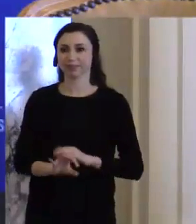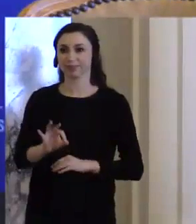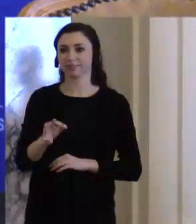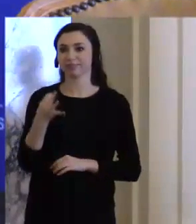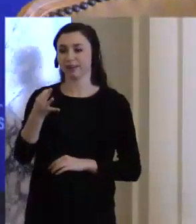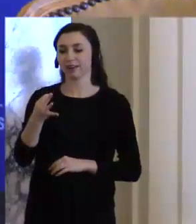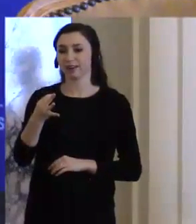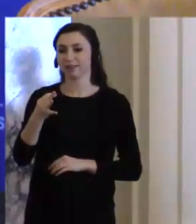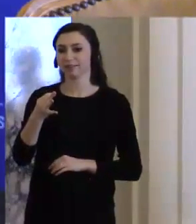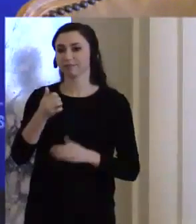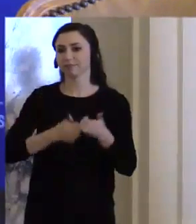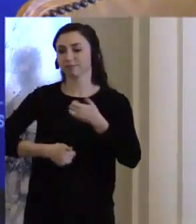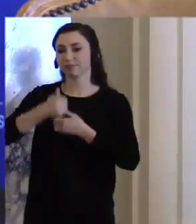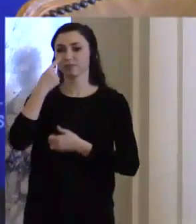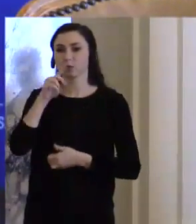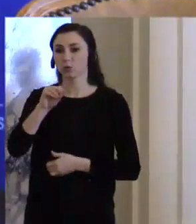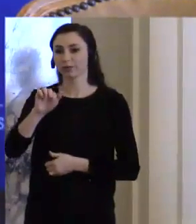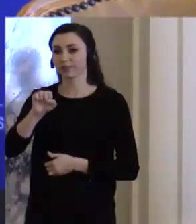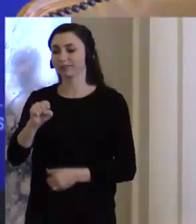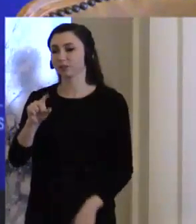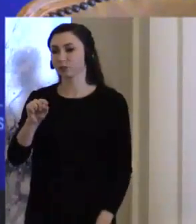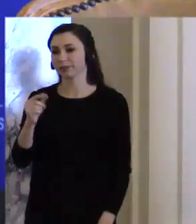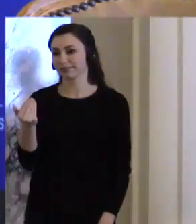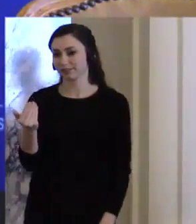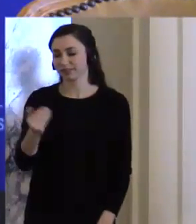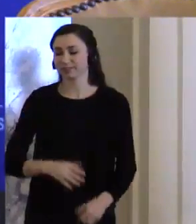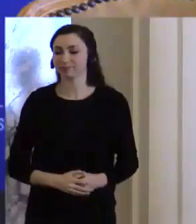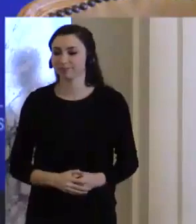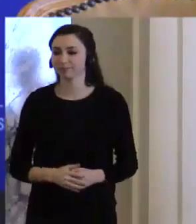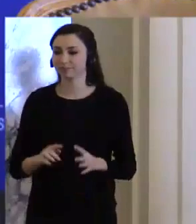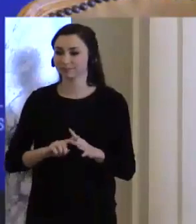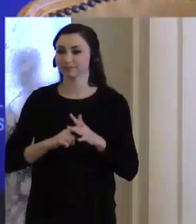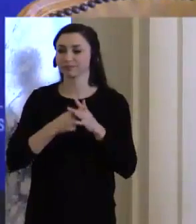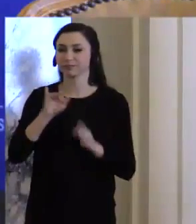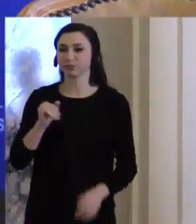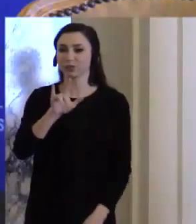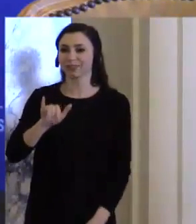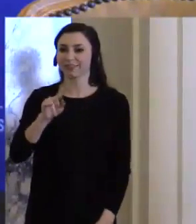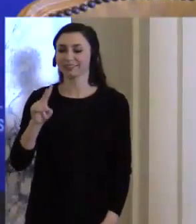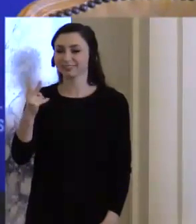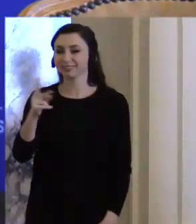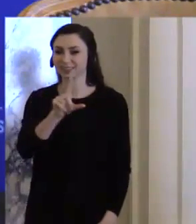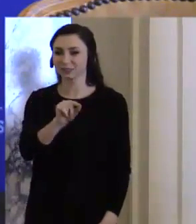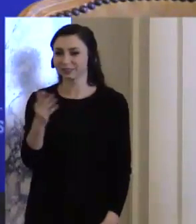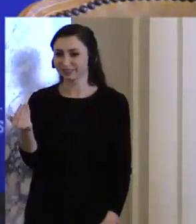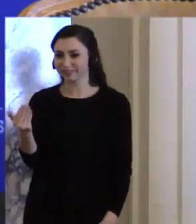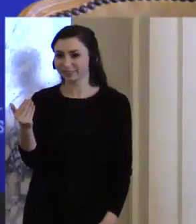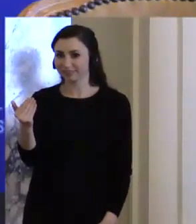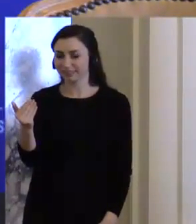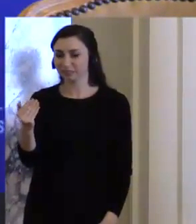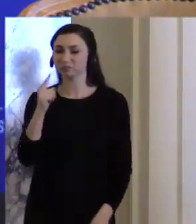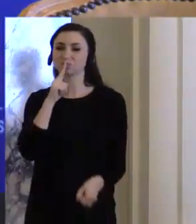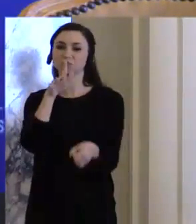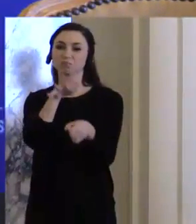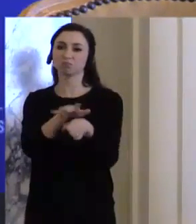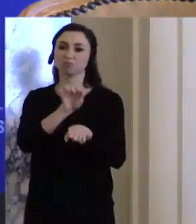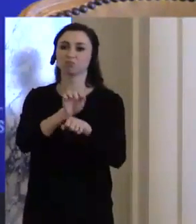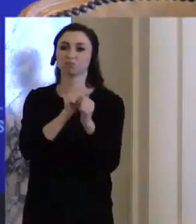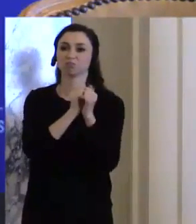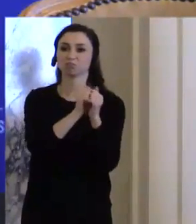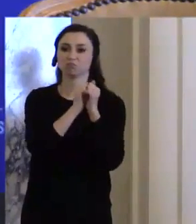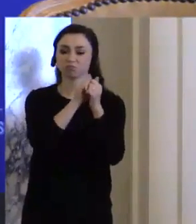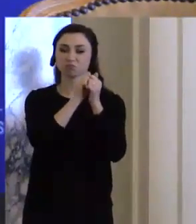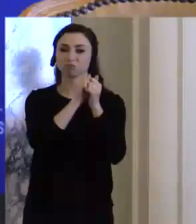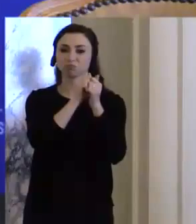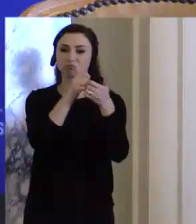in 2015. He began serving as chairman on July 13, 2015, with a commitment to work closely with the Secretary